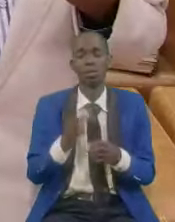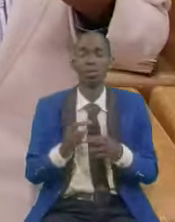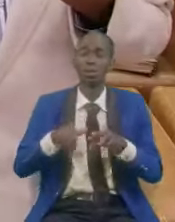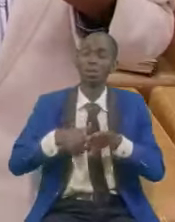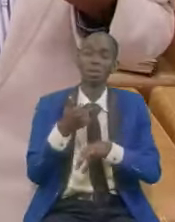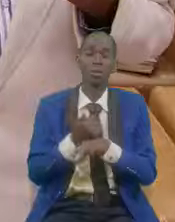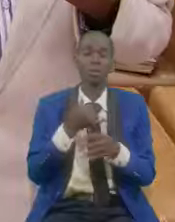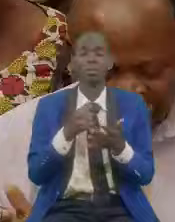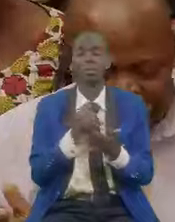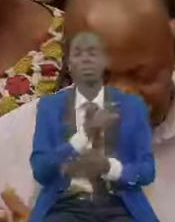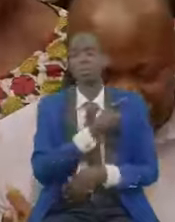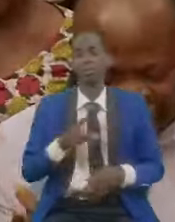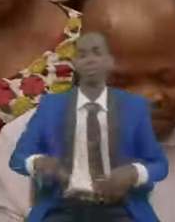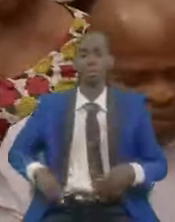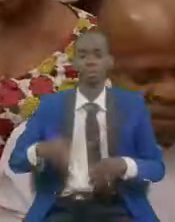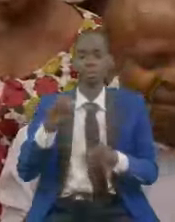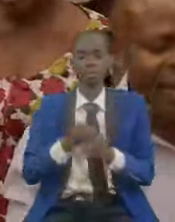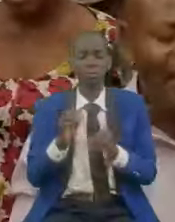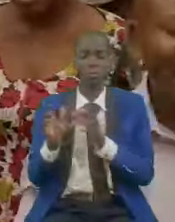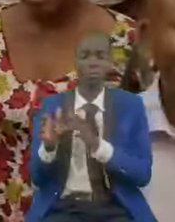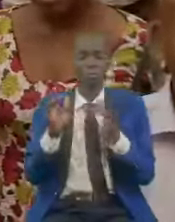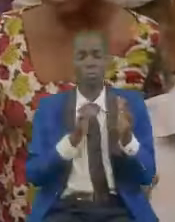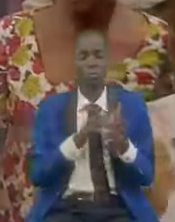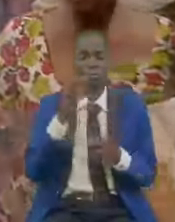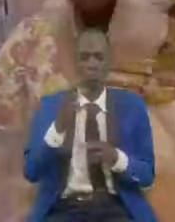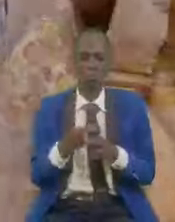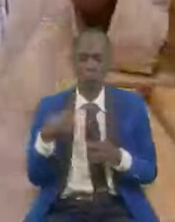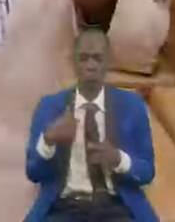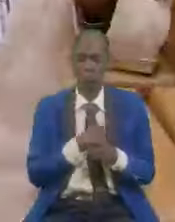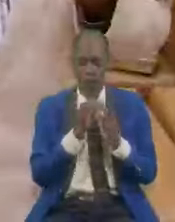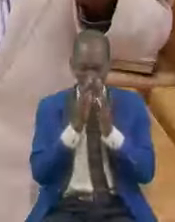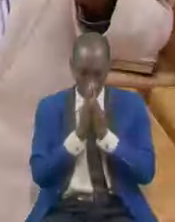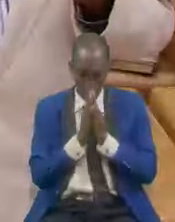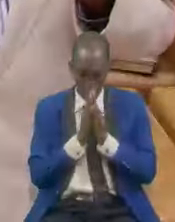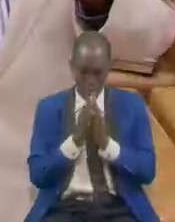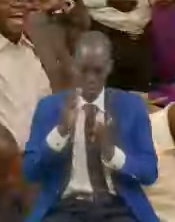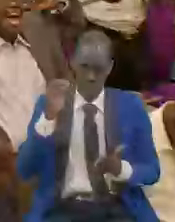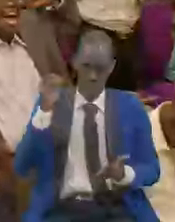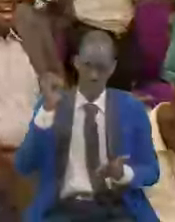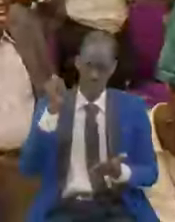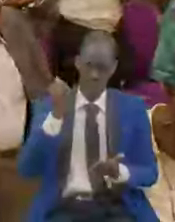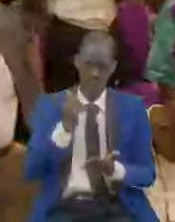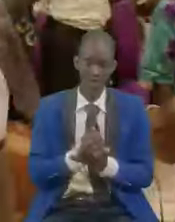Confirm it, Lord. In Jesus' name we pray. Amen.